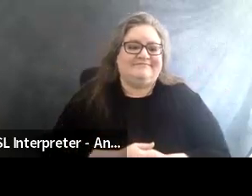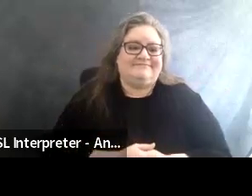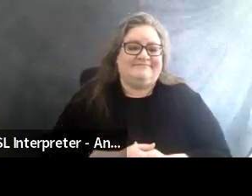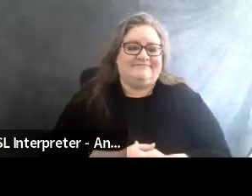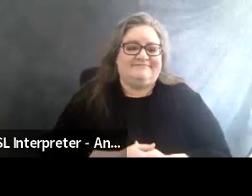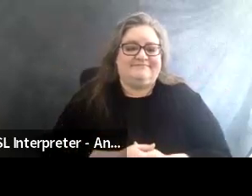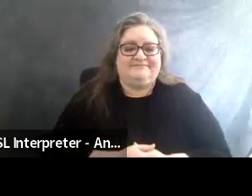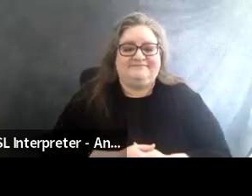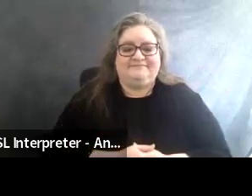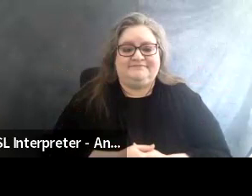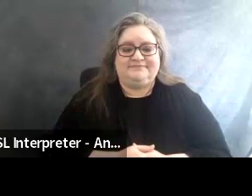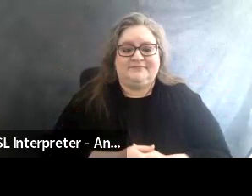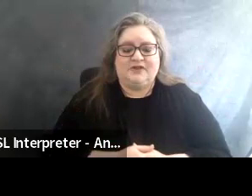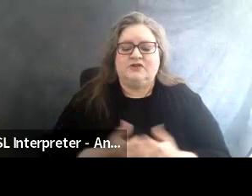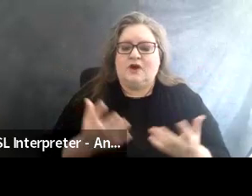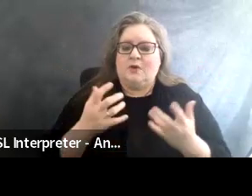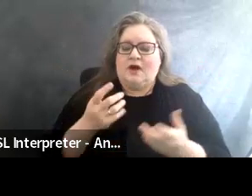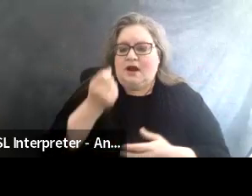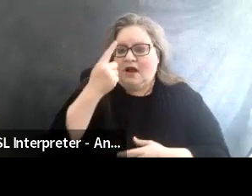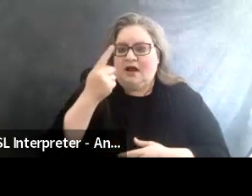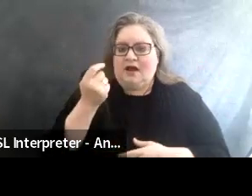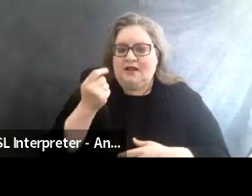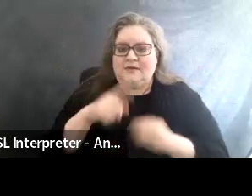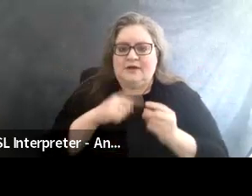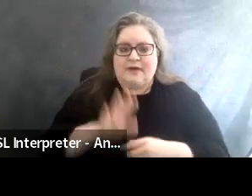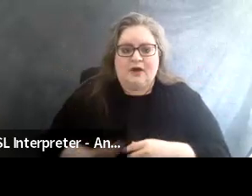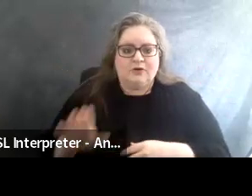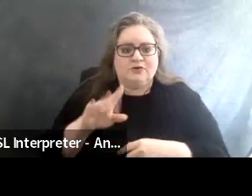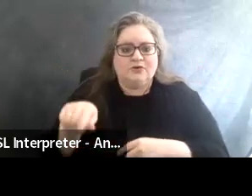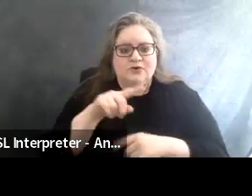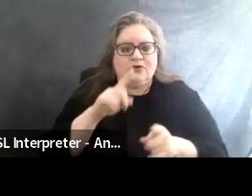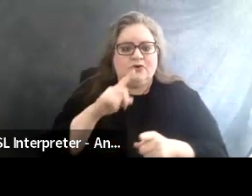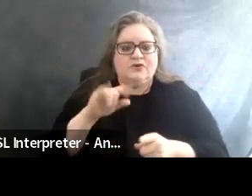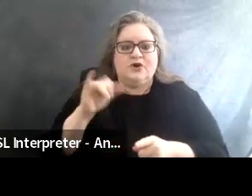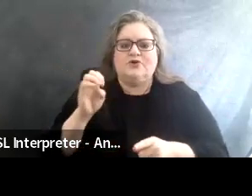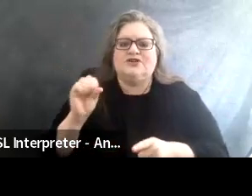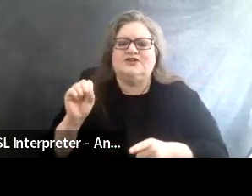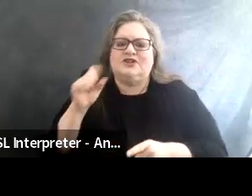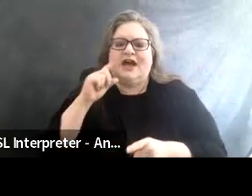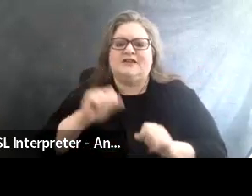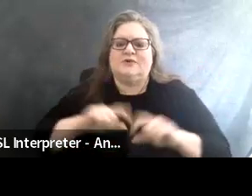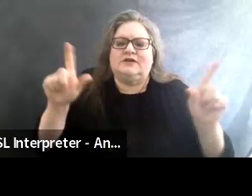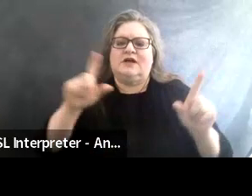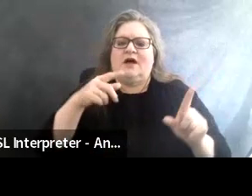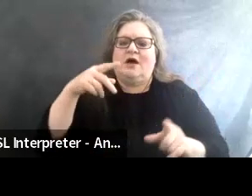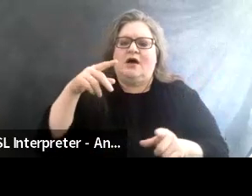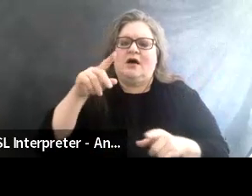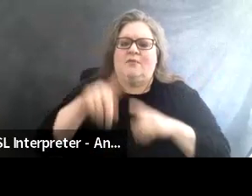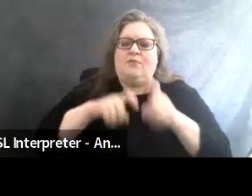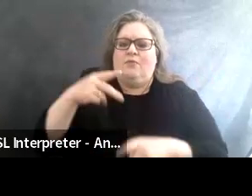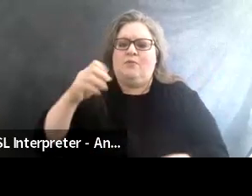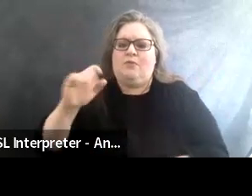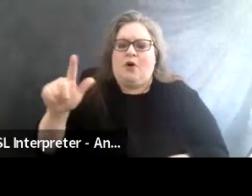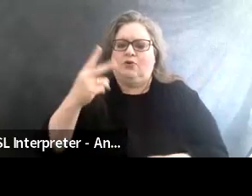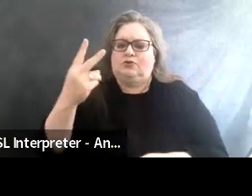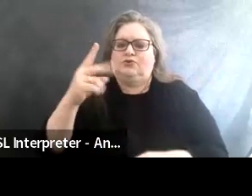So with that, I want to understand a little bit more about all of you. So Jess is going to put a poll up on the screen here. This poll has 2